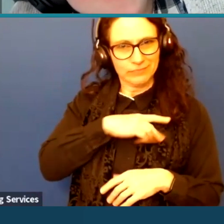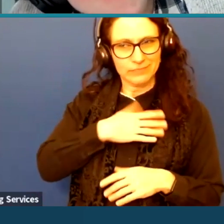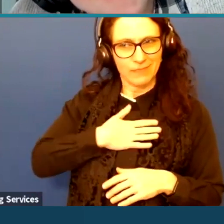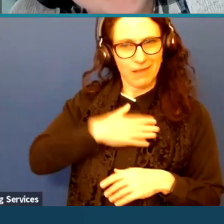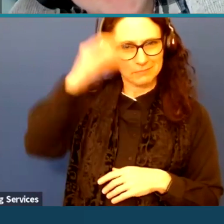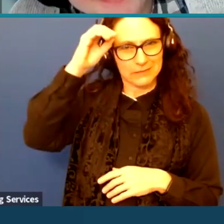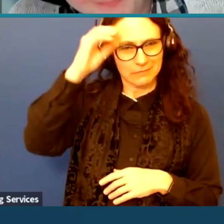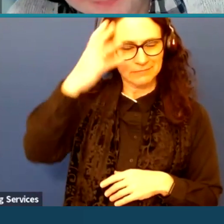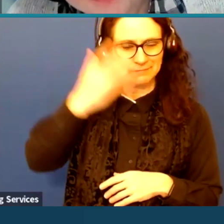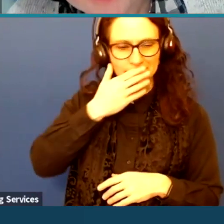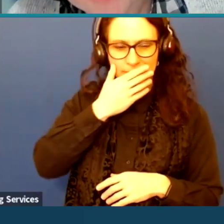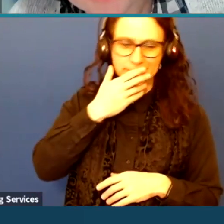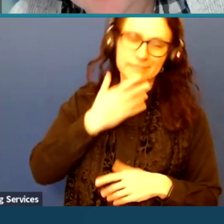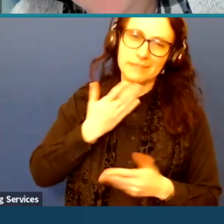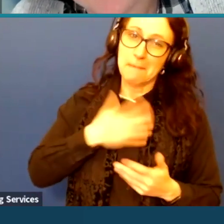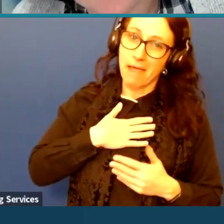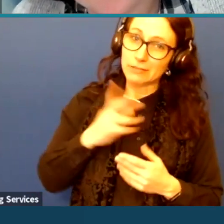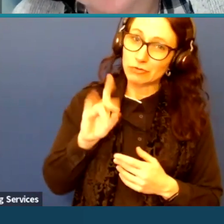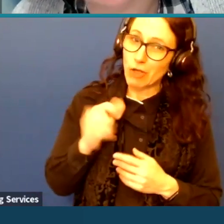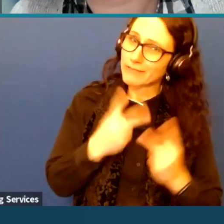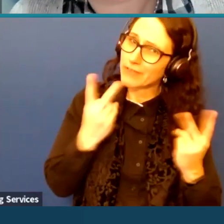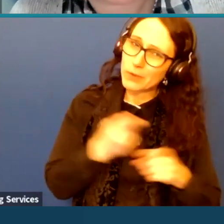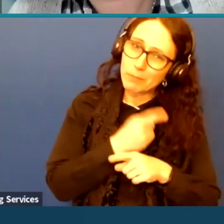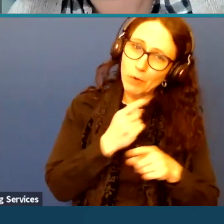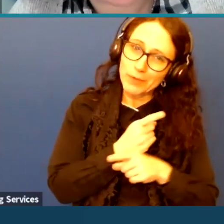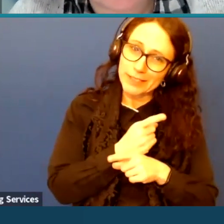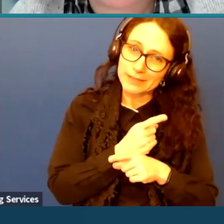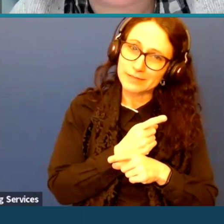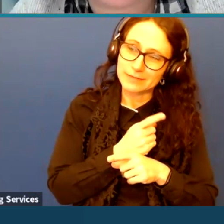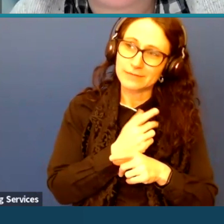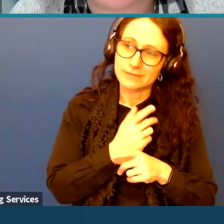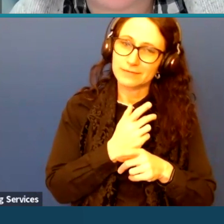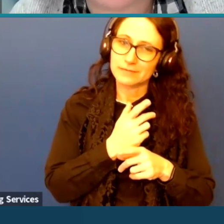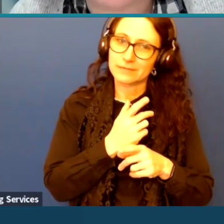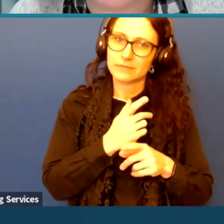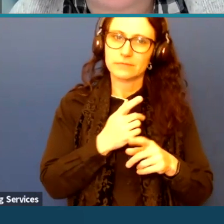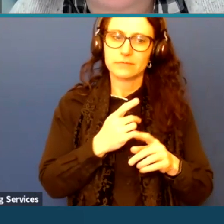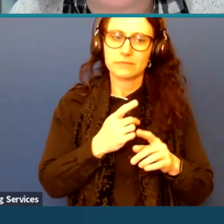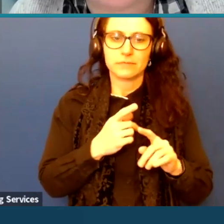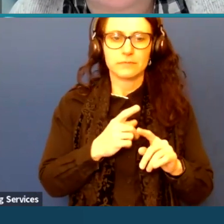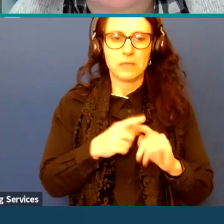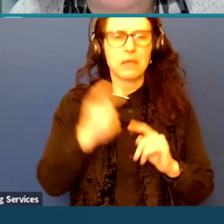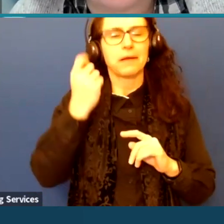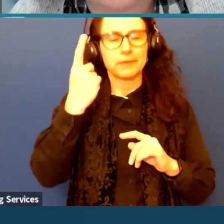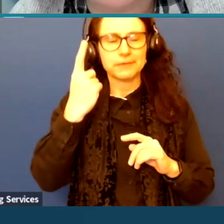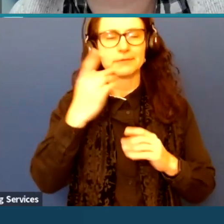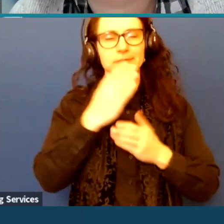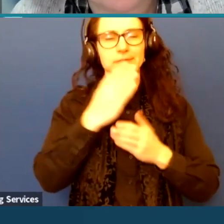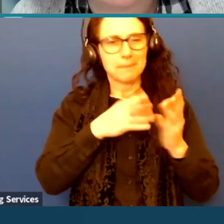dog is very appropriate, but I get it. Some people just don't